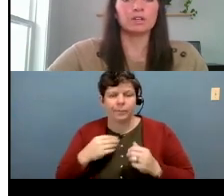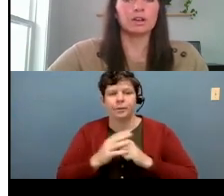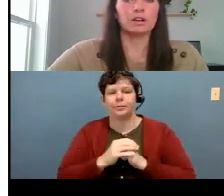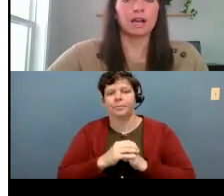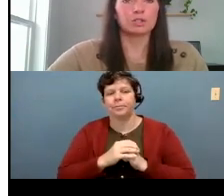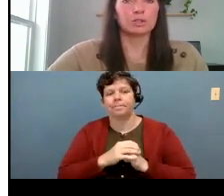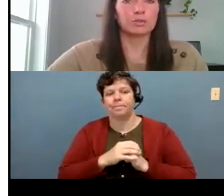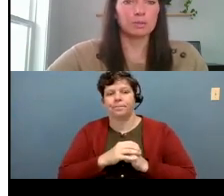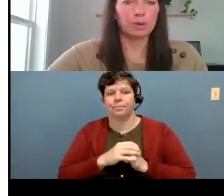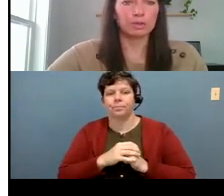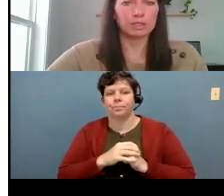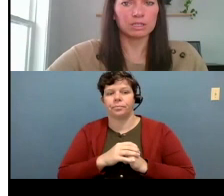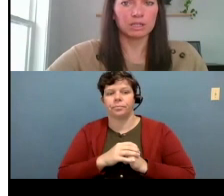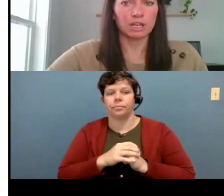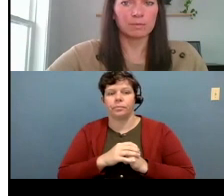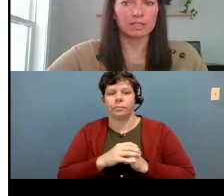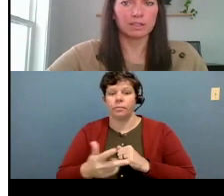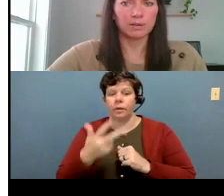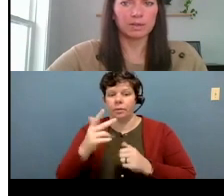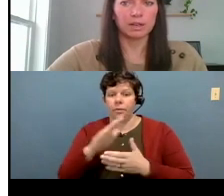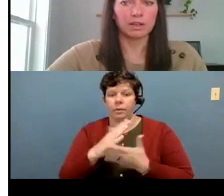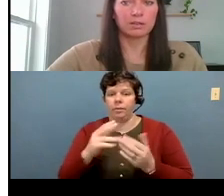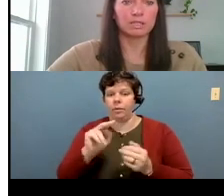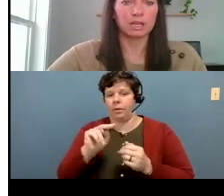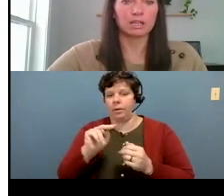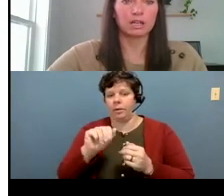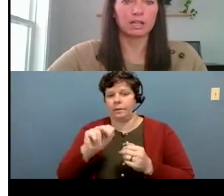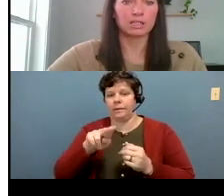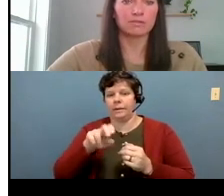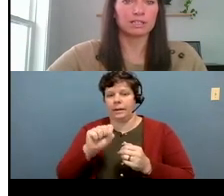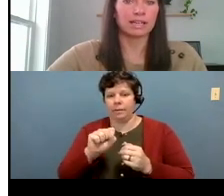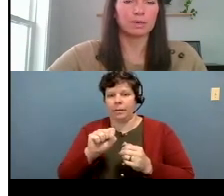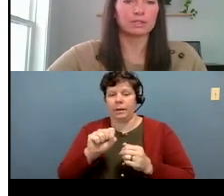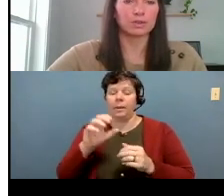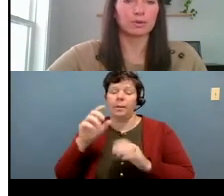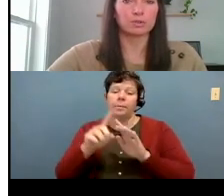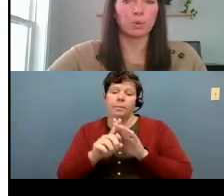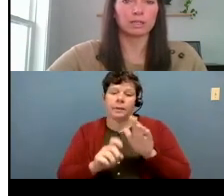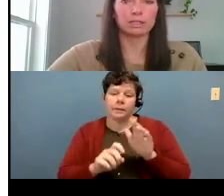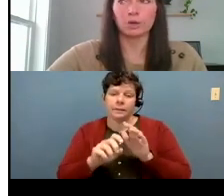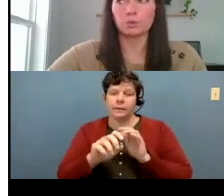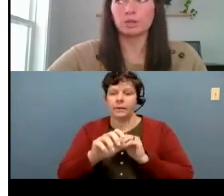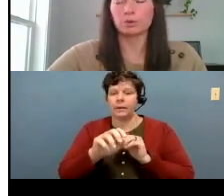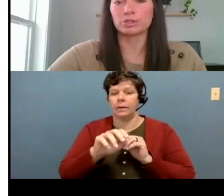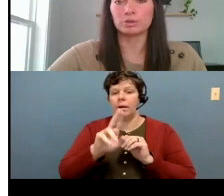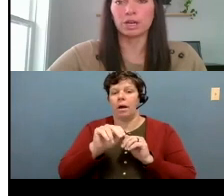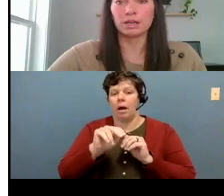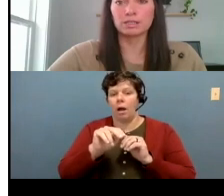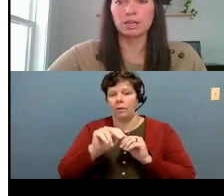And there are actually 3 components to the NamUs system. The missing and unidentified database are the most widely known and